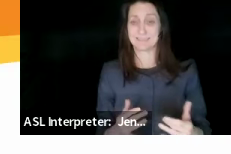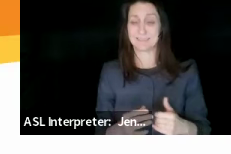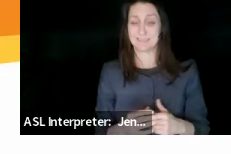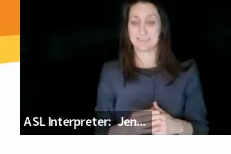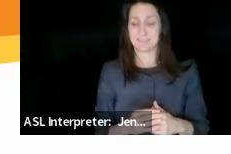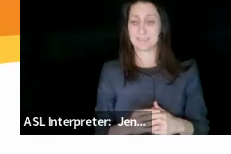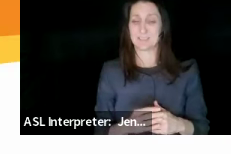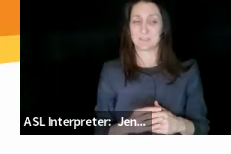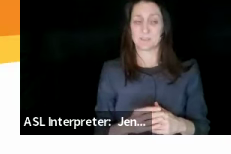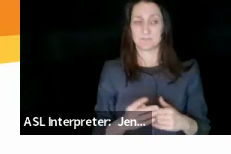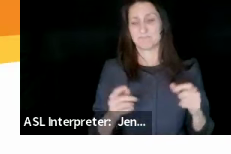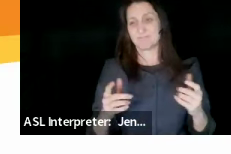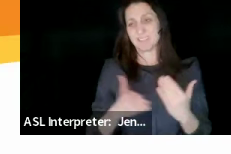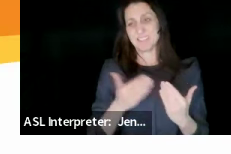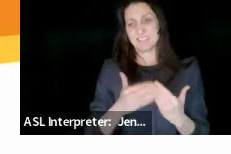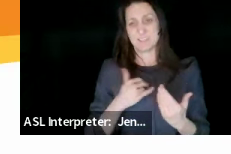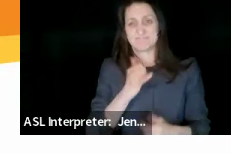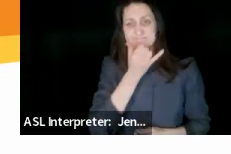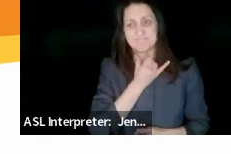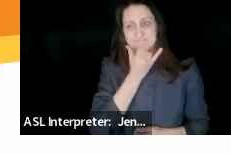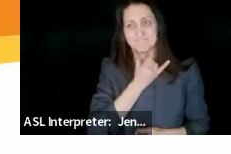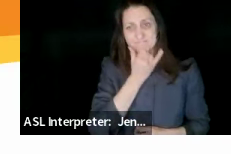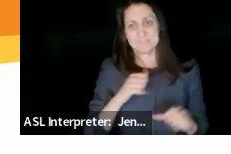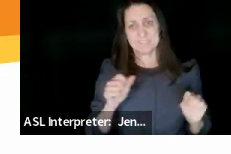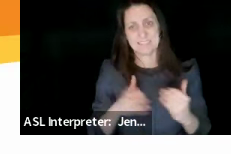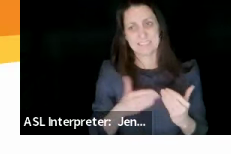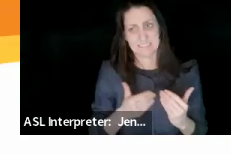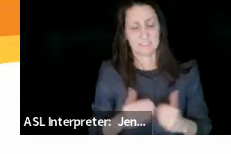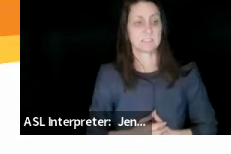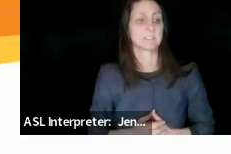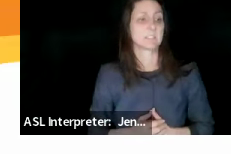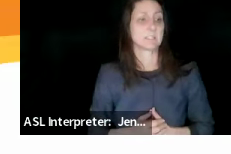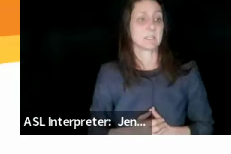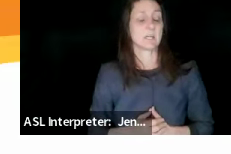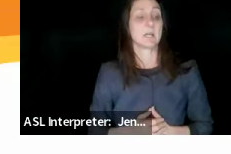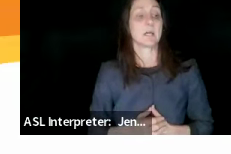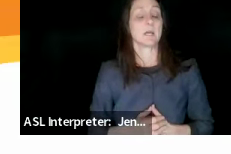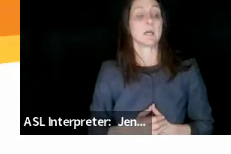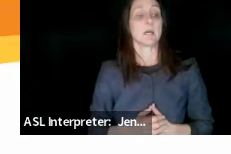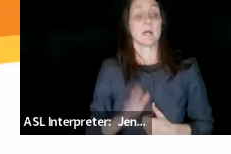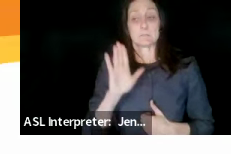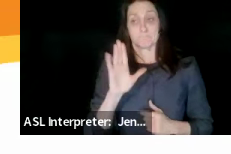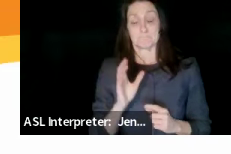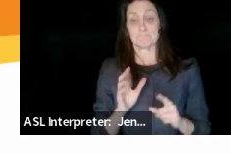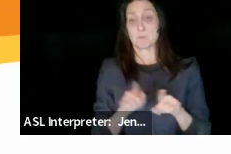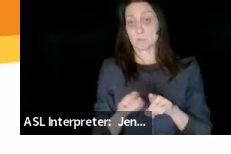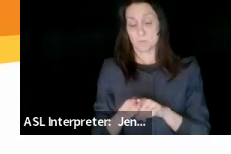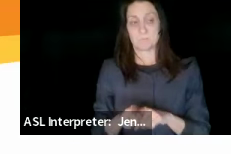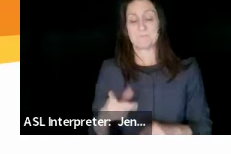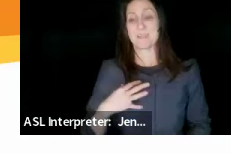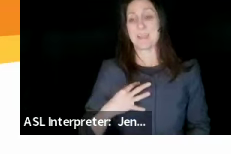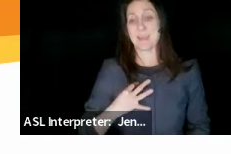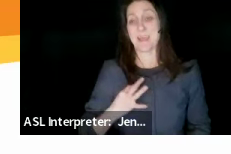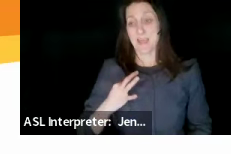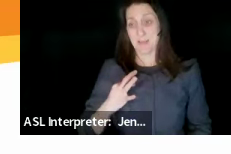point when we assess these applications. Another thing I've noticed is the application says we're